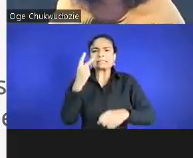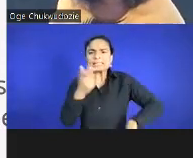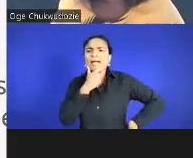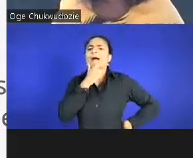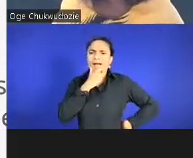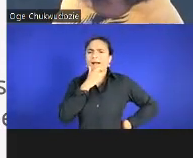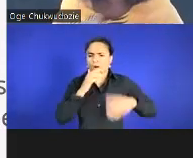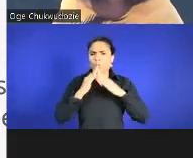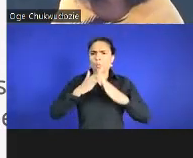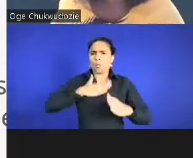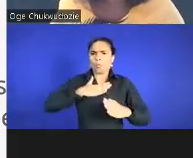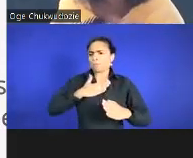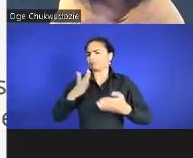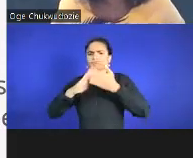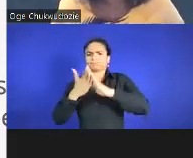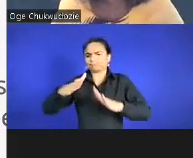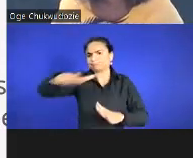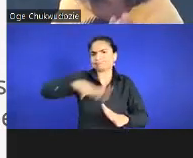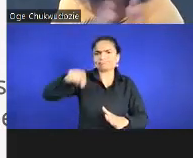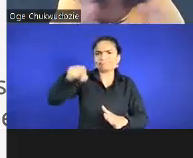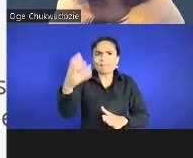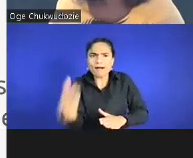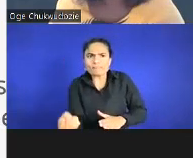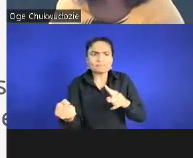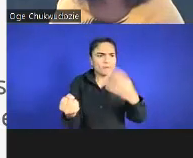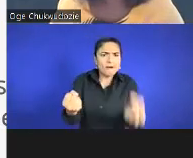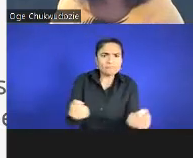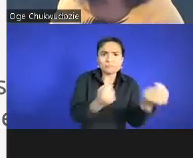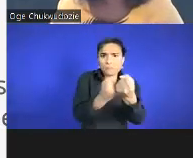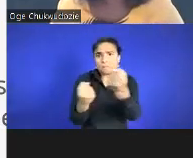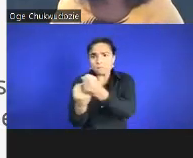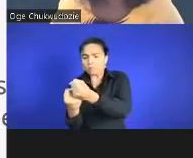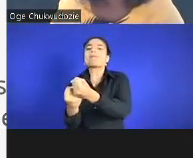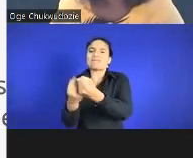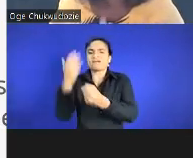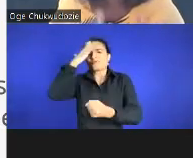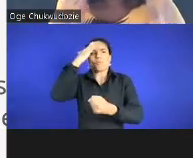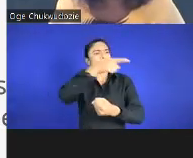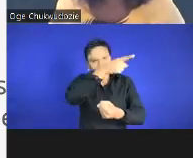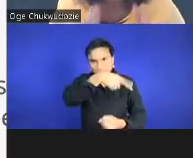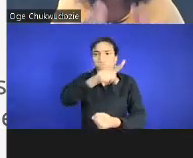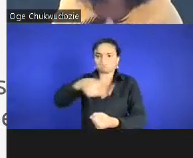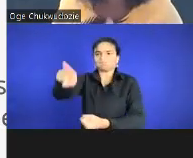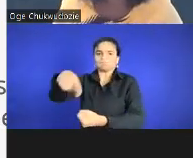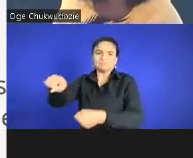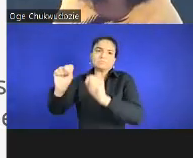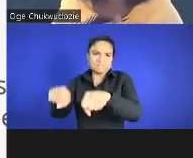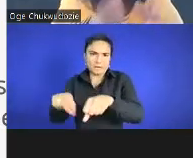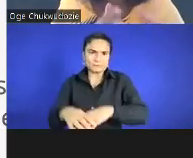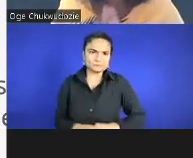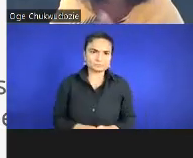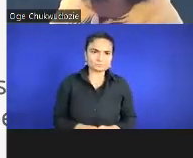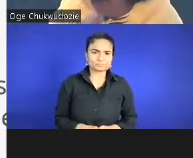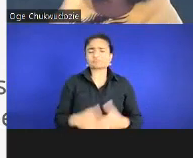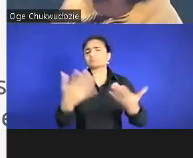psychosocial support, whatever kind of support that the survivor might need, you need to identify, if